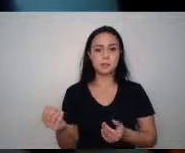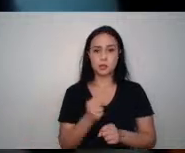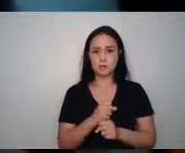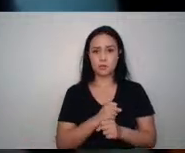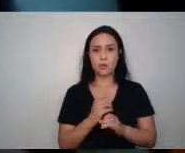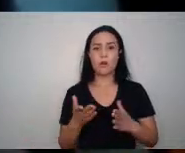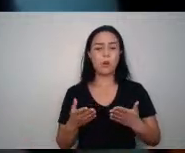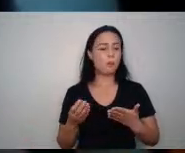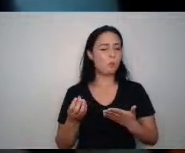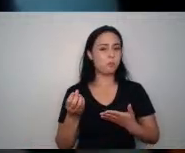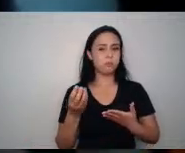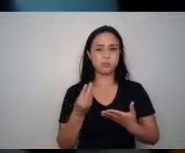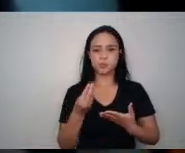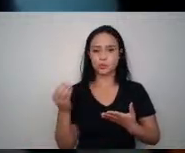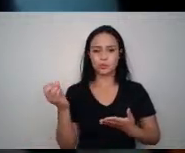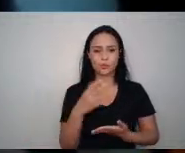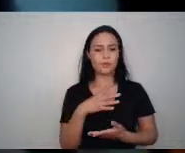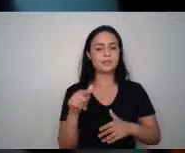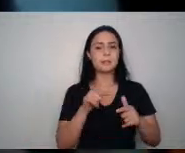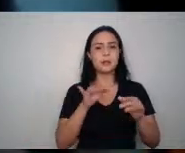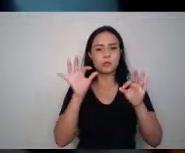European Parliament